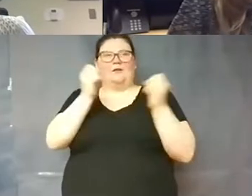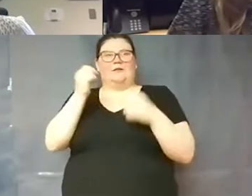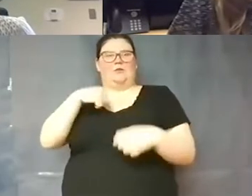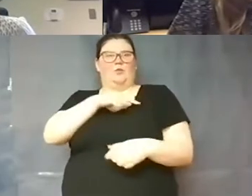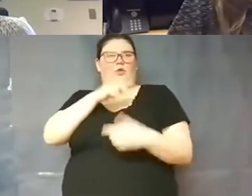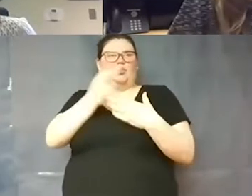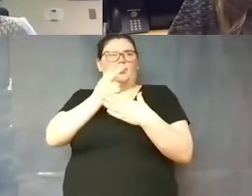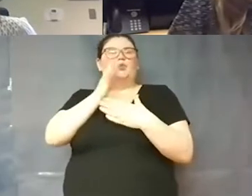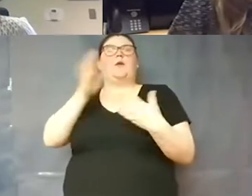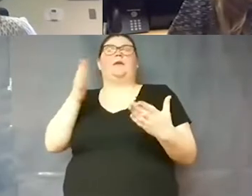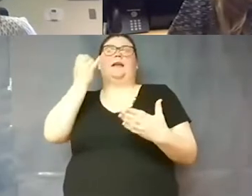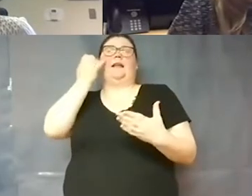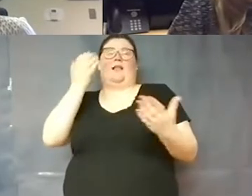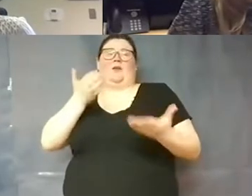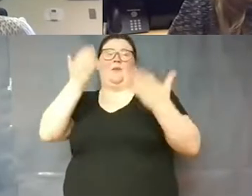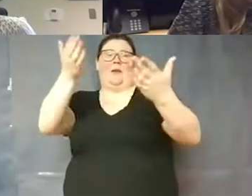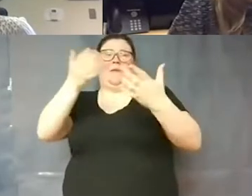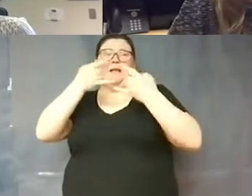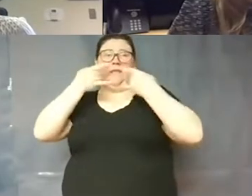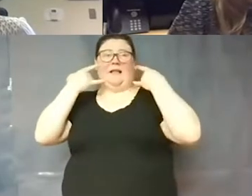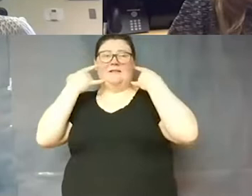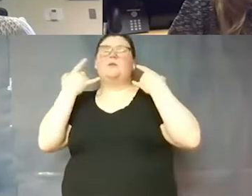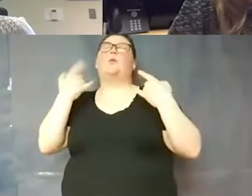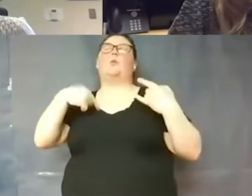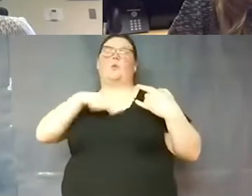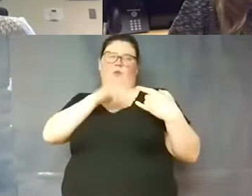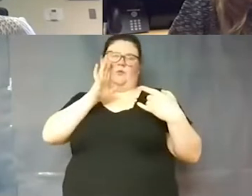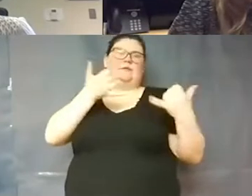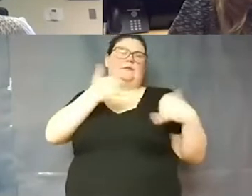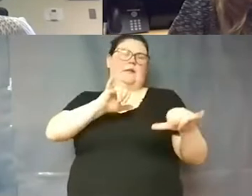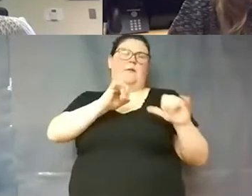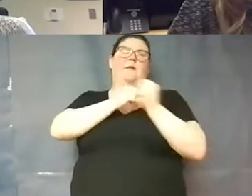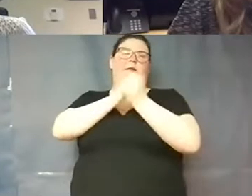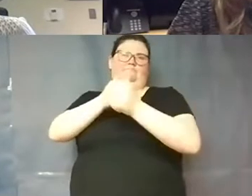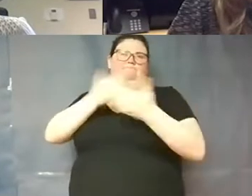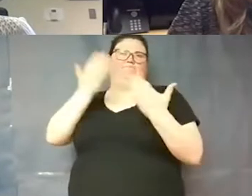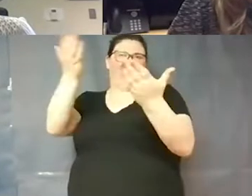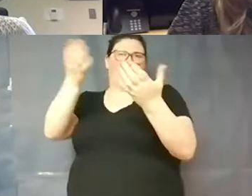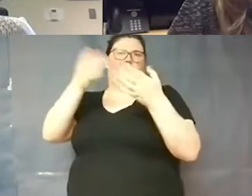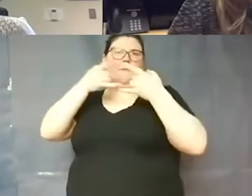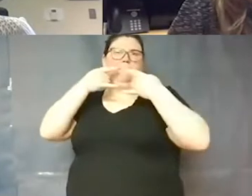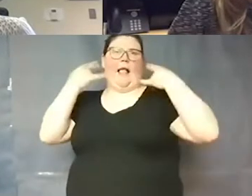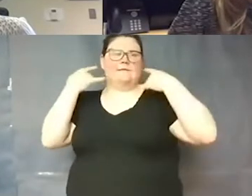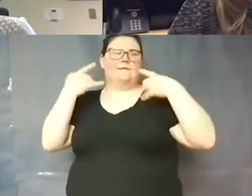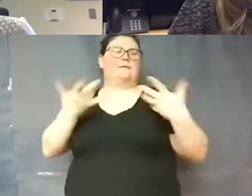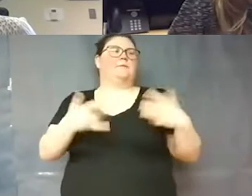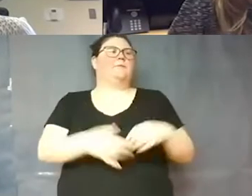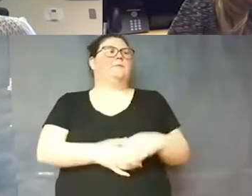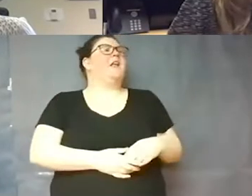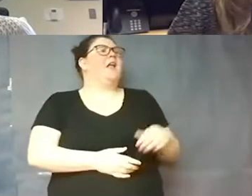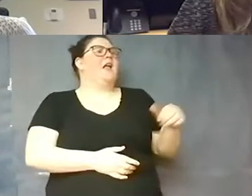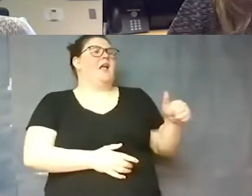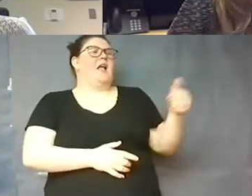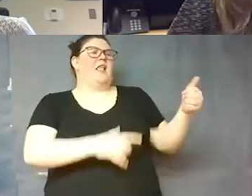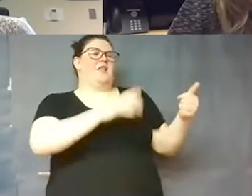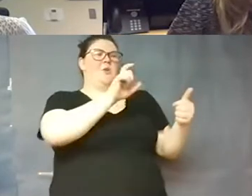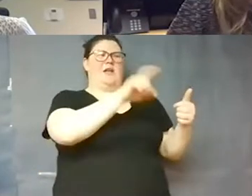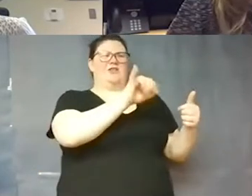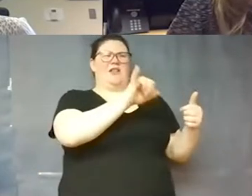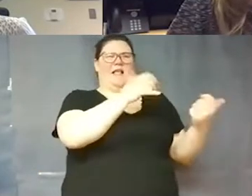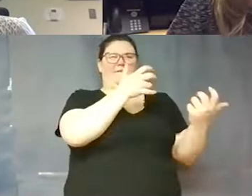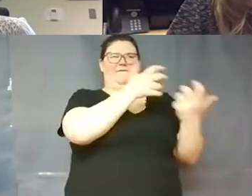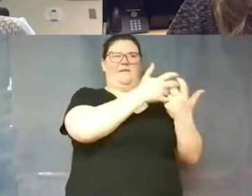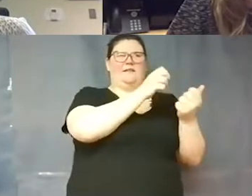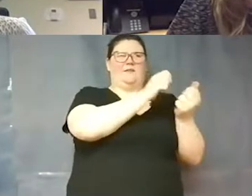still recommending masks we will still be recommending masks as well and there's a question that kind of fits nicely in with how you